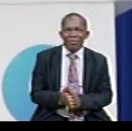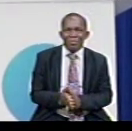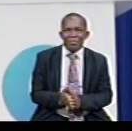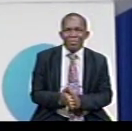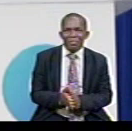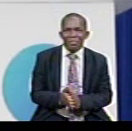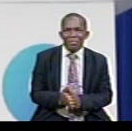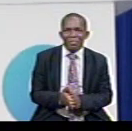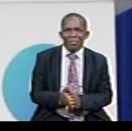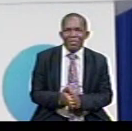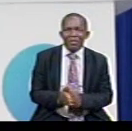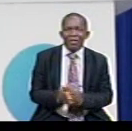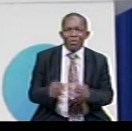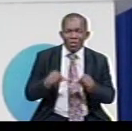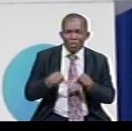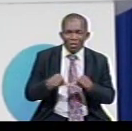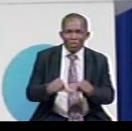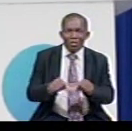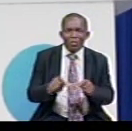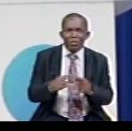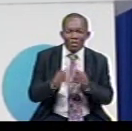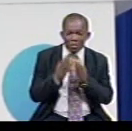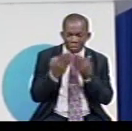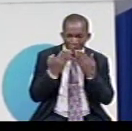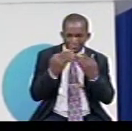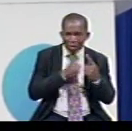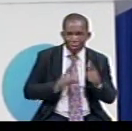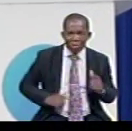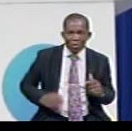Shall we continue to thank God for his holy servant?